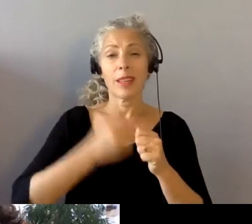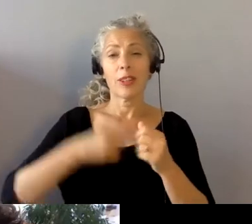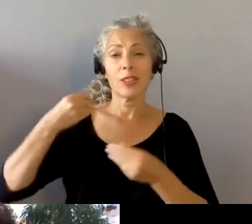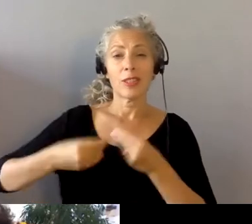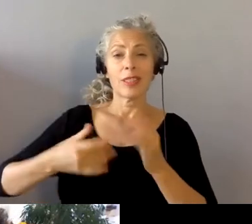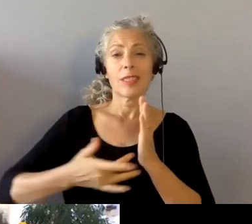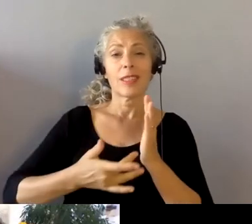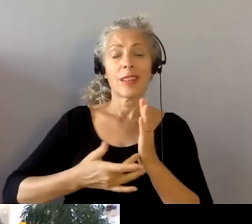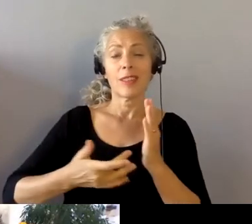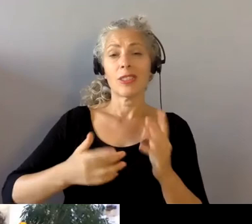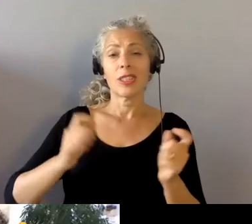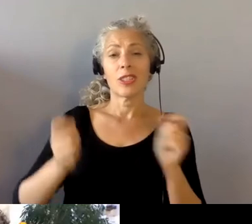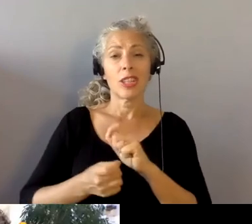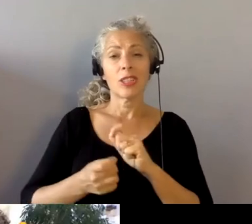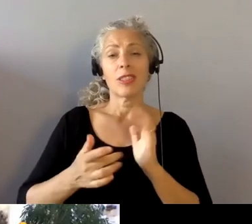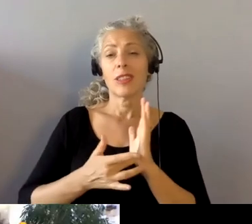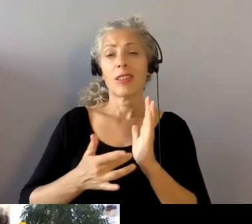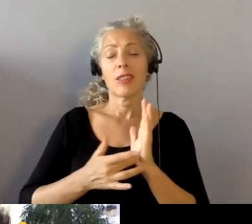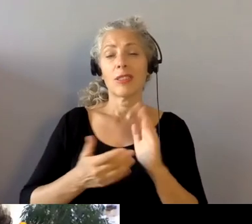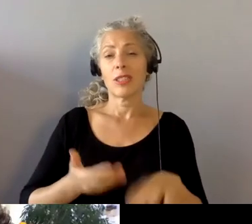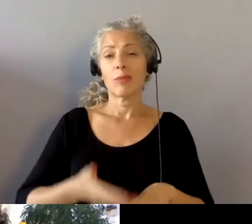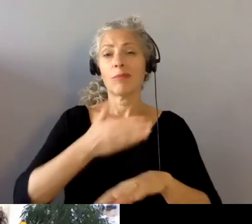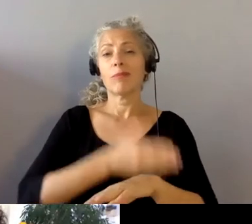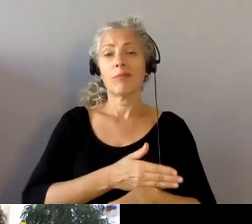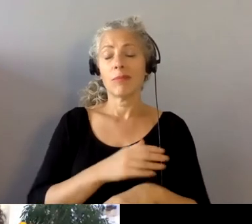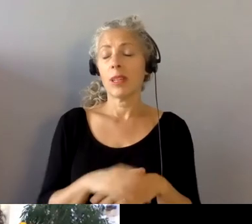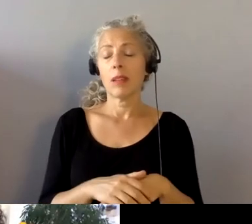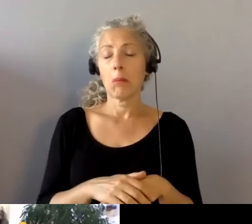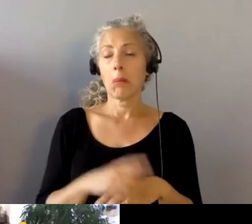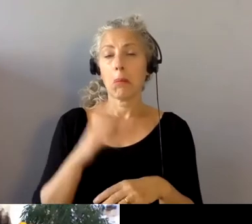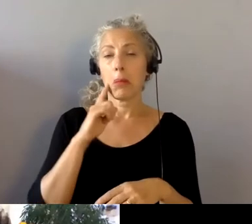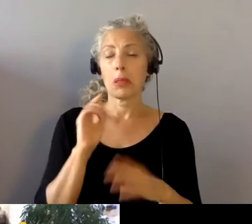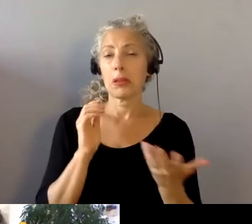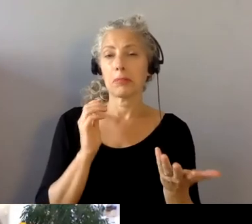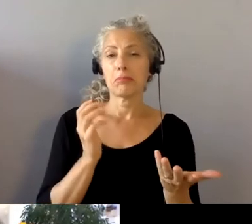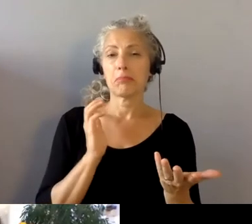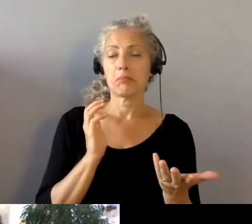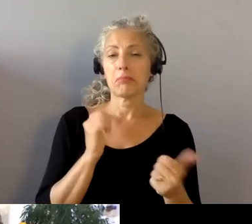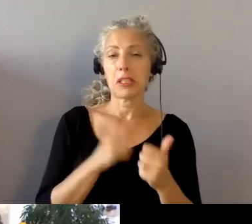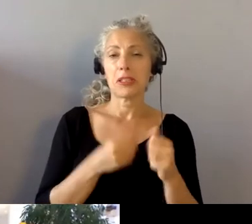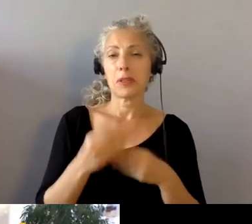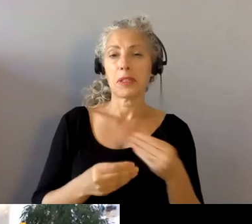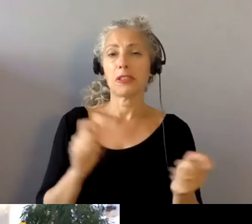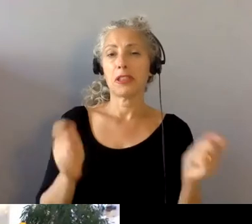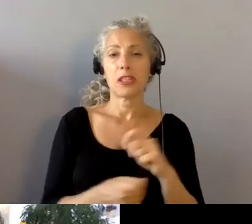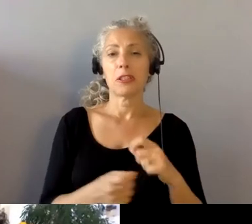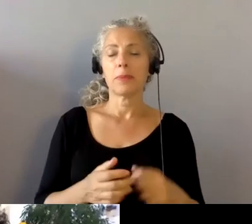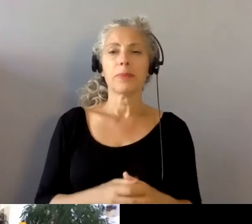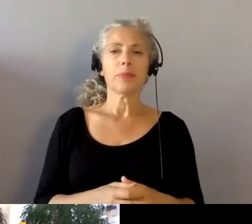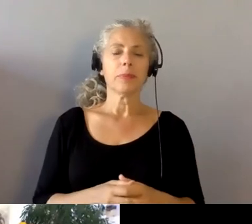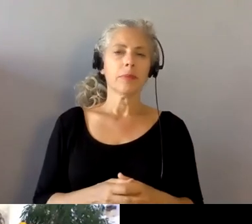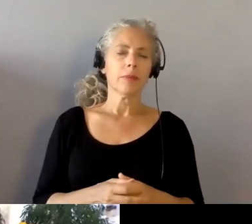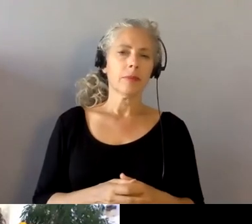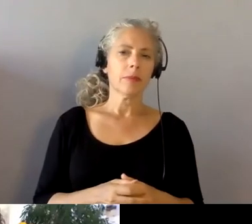evolved and shifted. And but yes, I mean, without a doubt, there's no, like when I